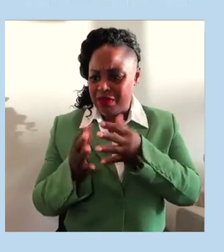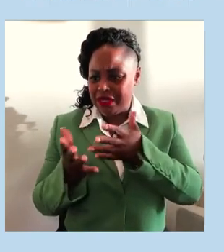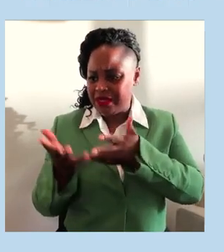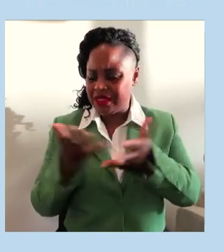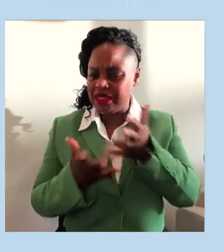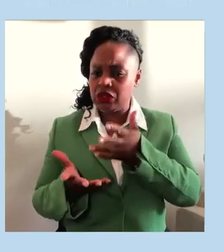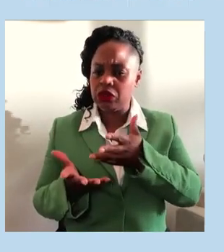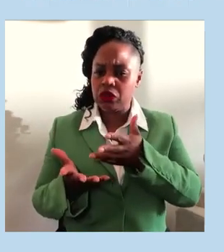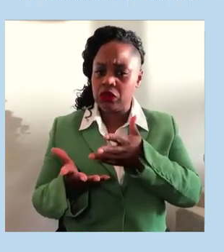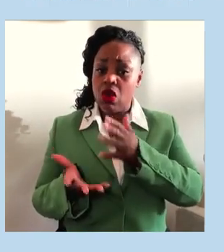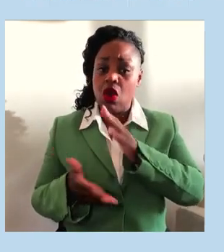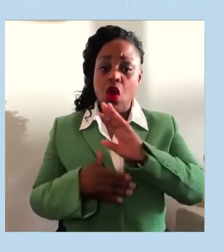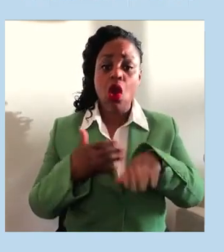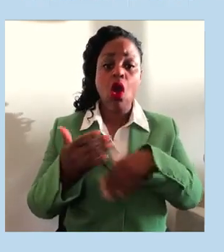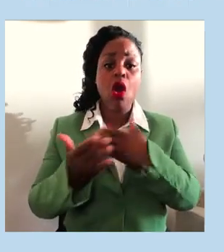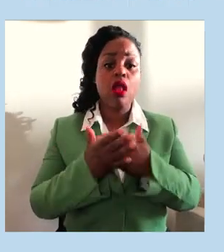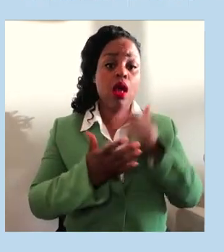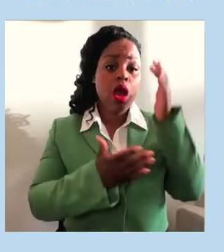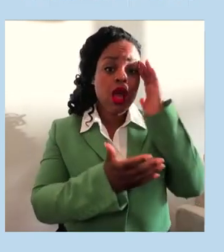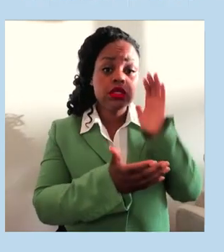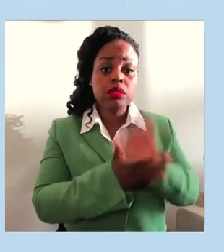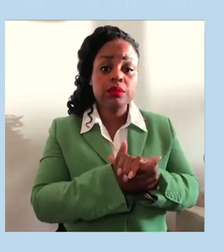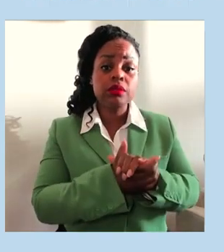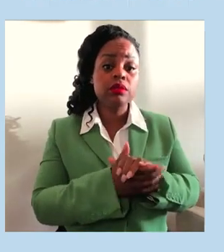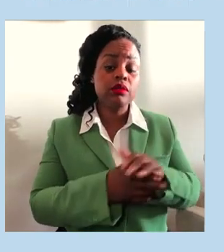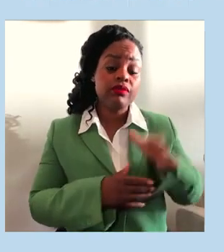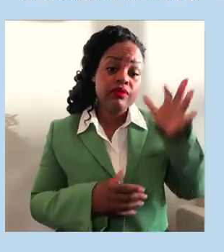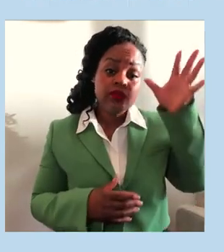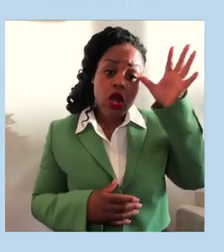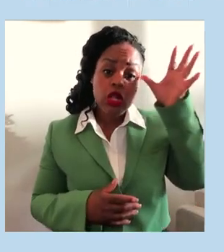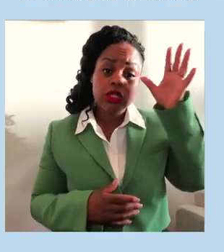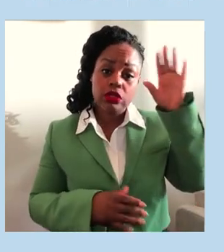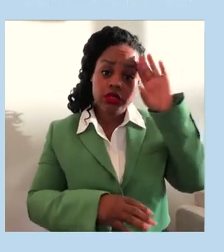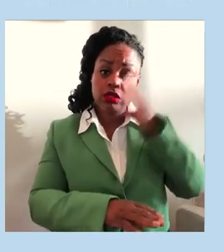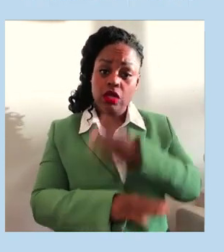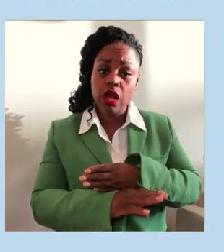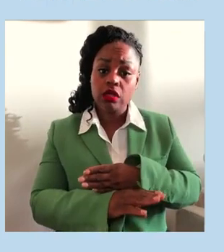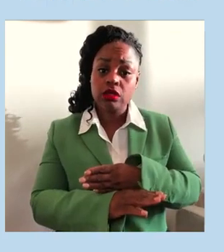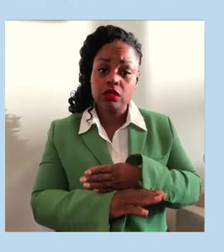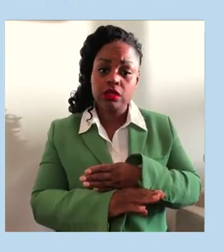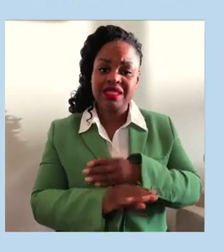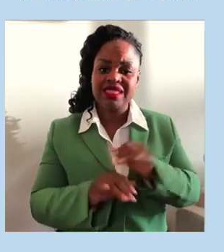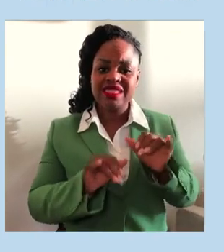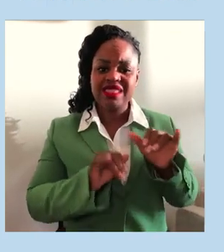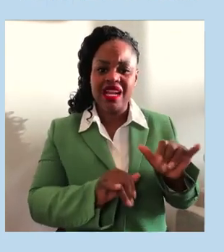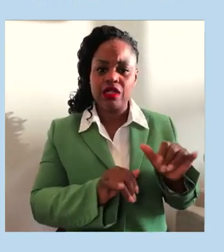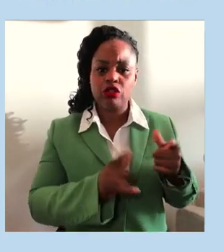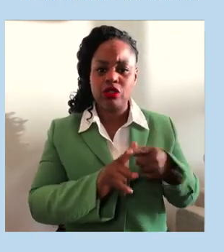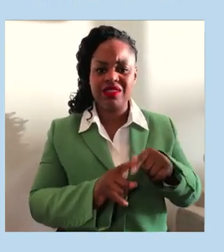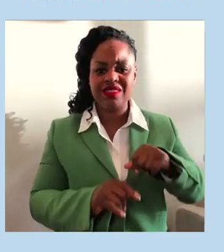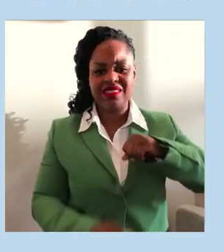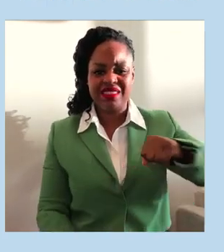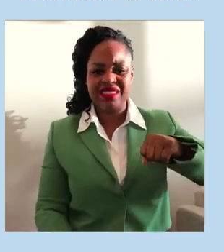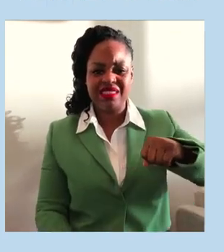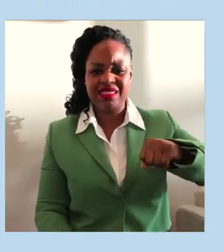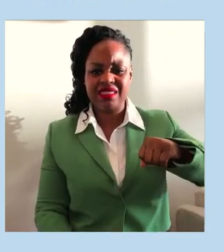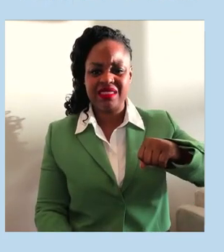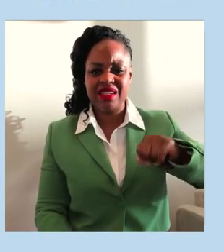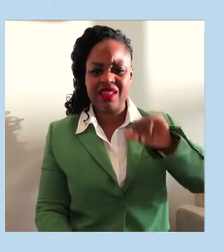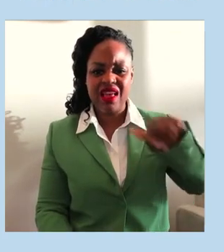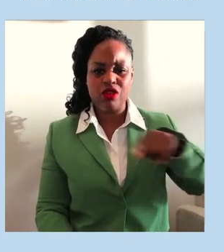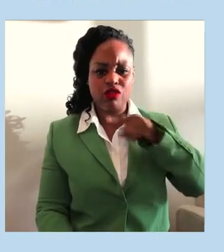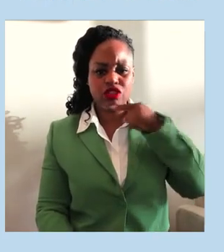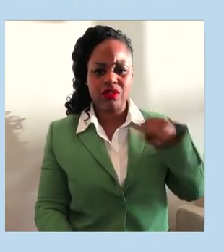fathers have stayed behind in order to try to repel this invasion. So this is the fastest flight